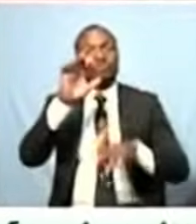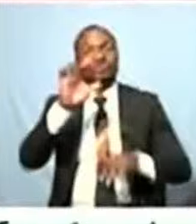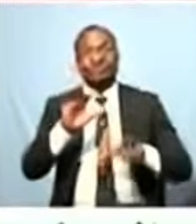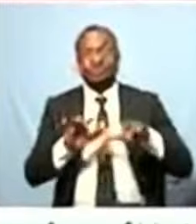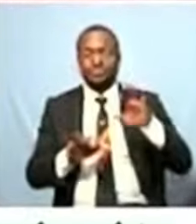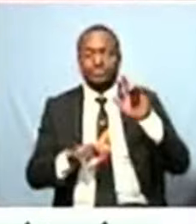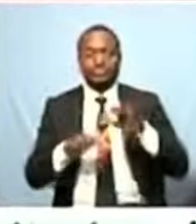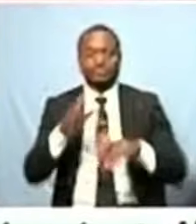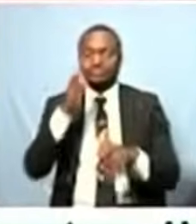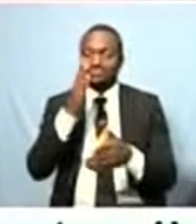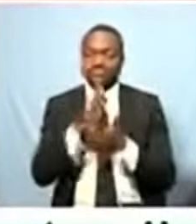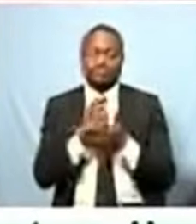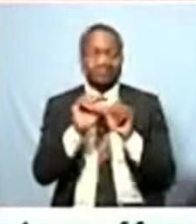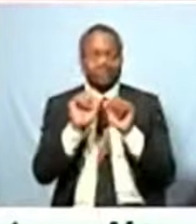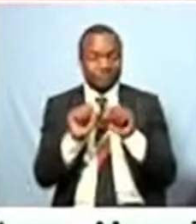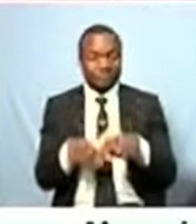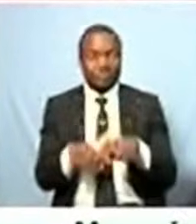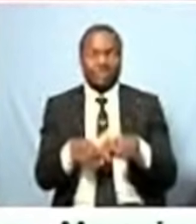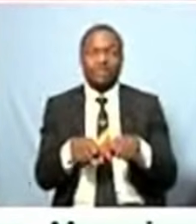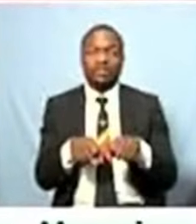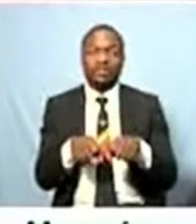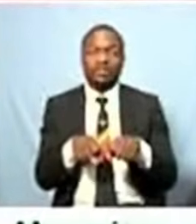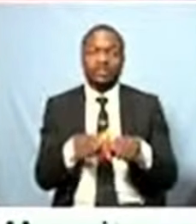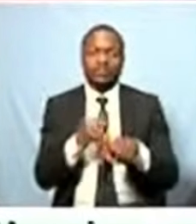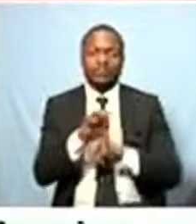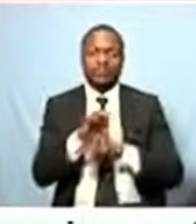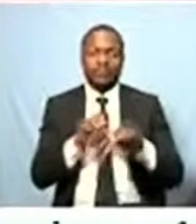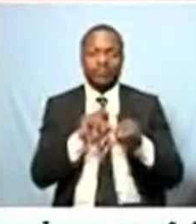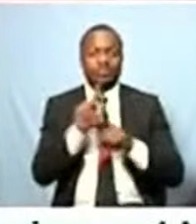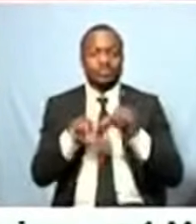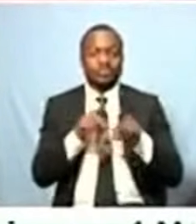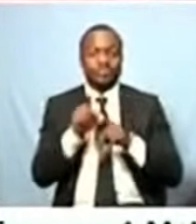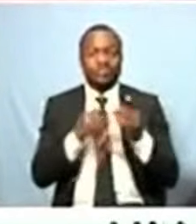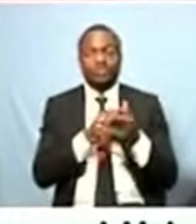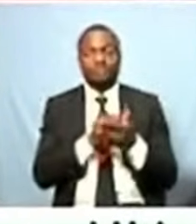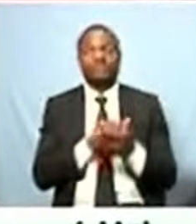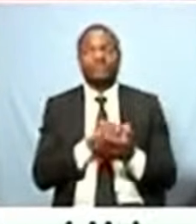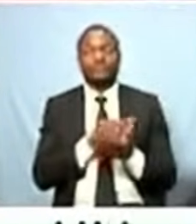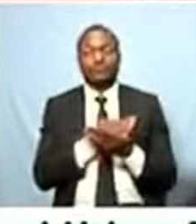down may result into our people being cut off from accessing